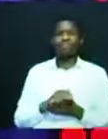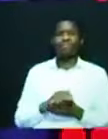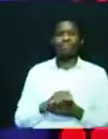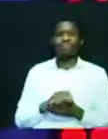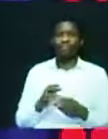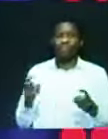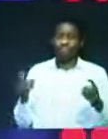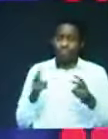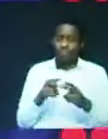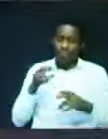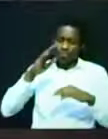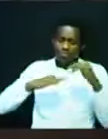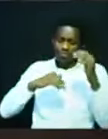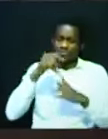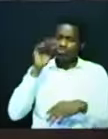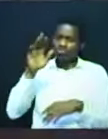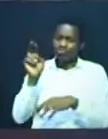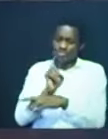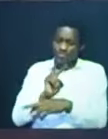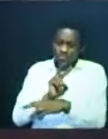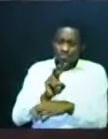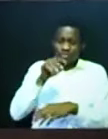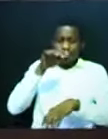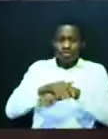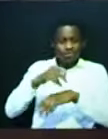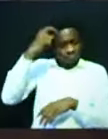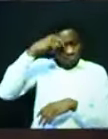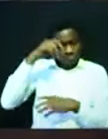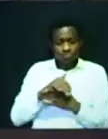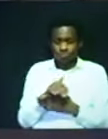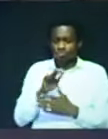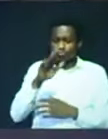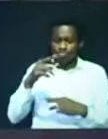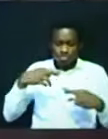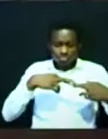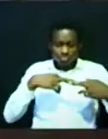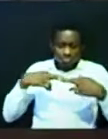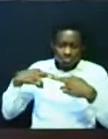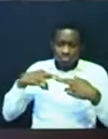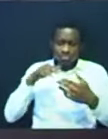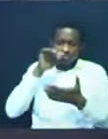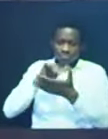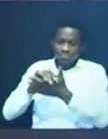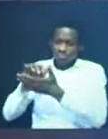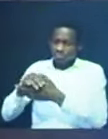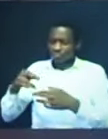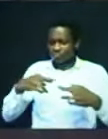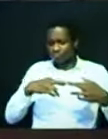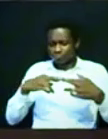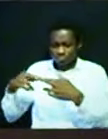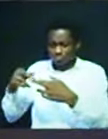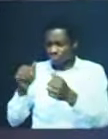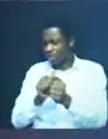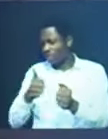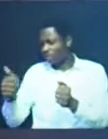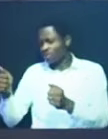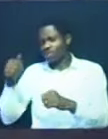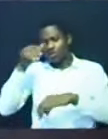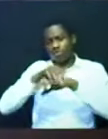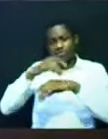build your vocation on wisdom. Your relationships on wisdom.